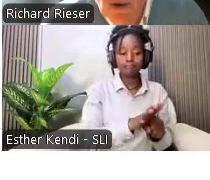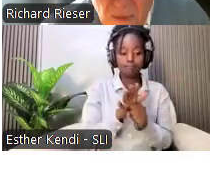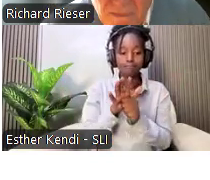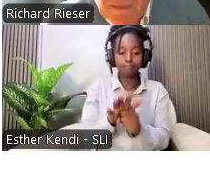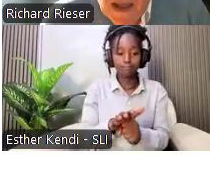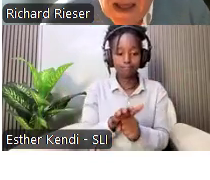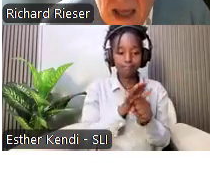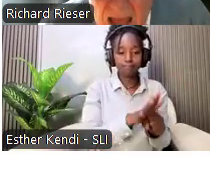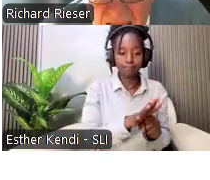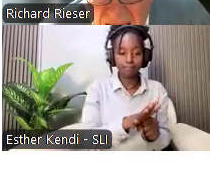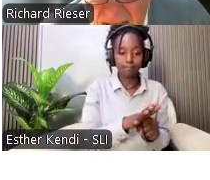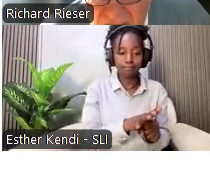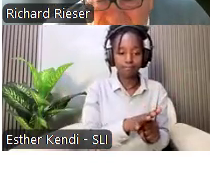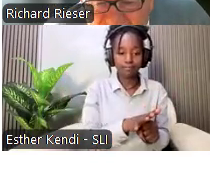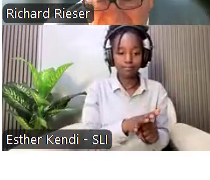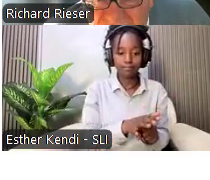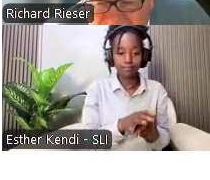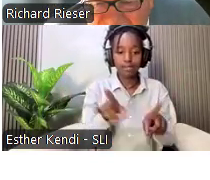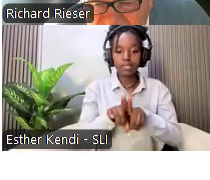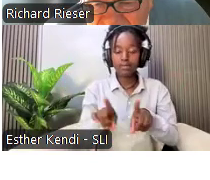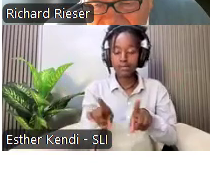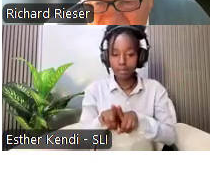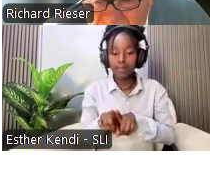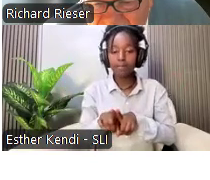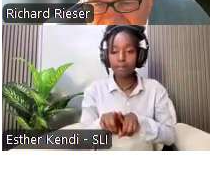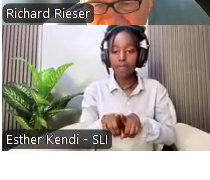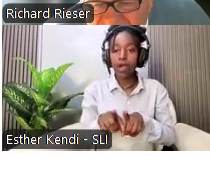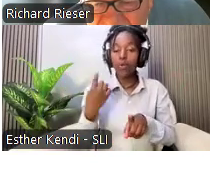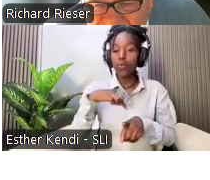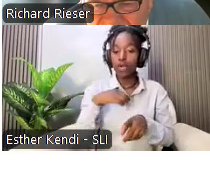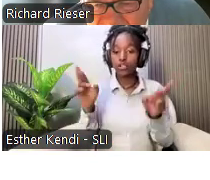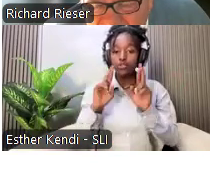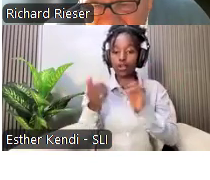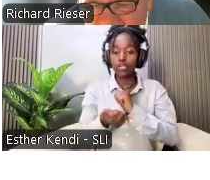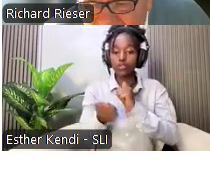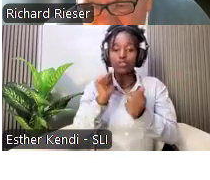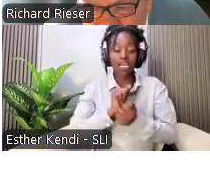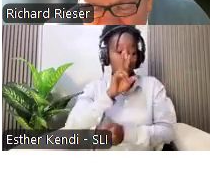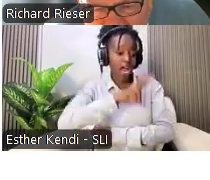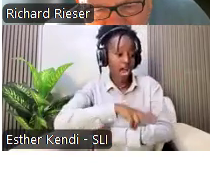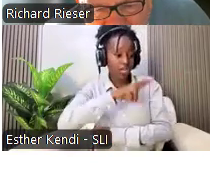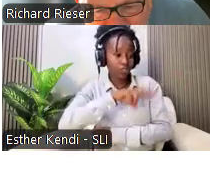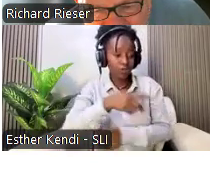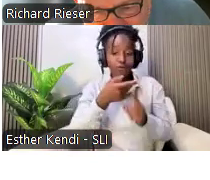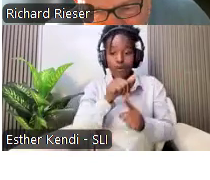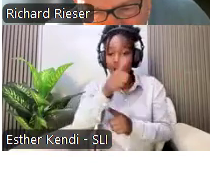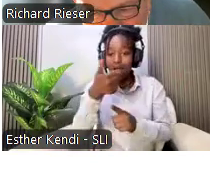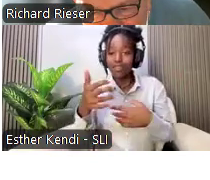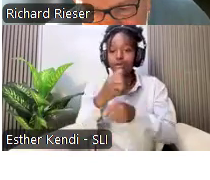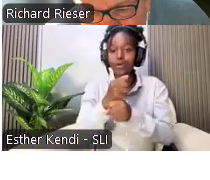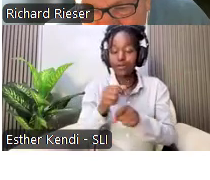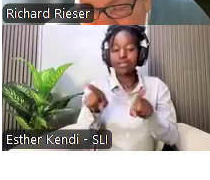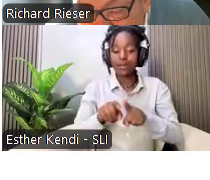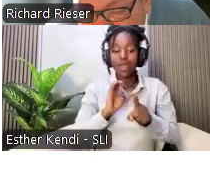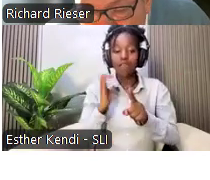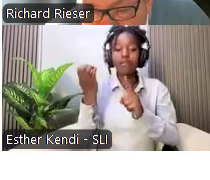and involvement to change attitudes, organization, and environment. And so far, of the countries of the